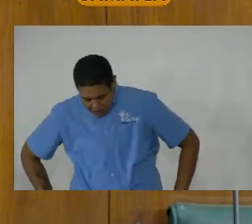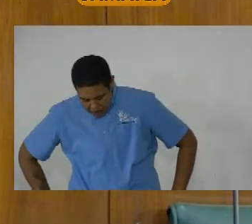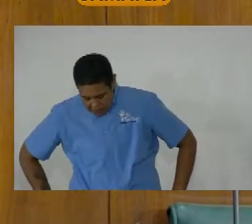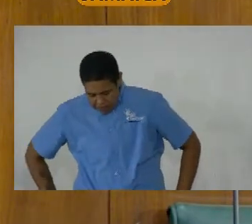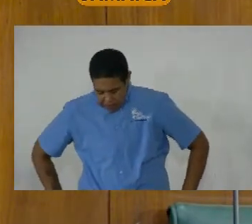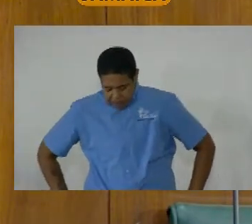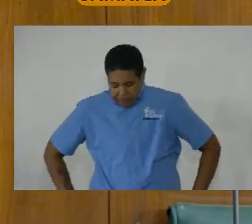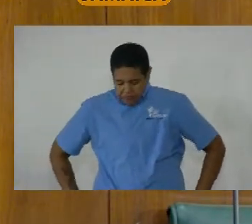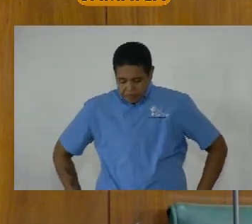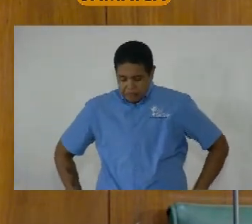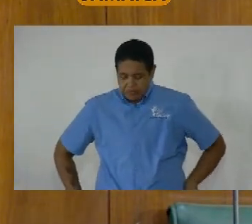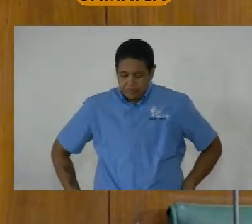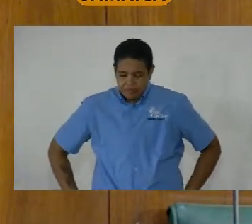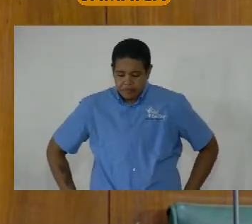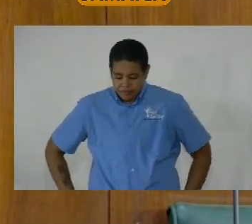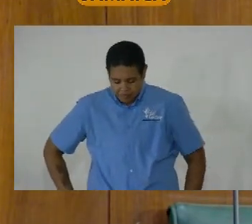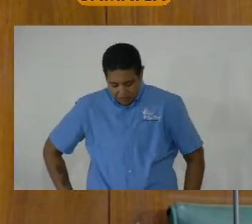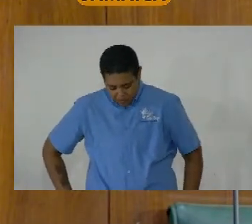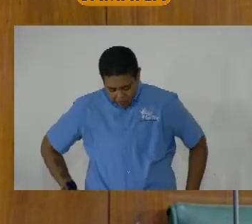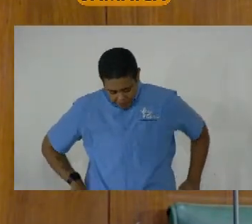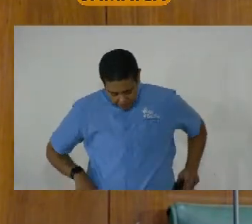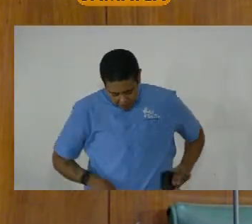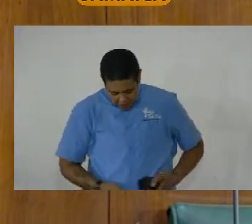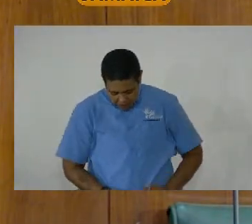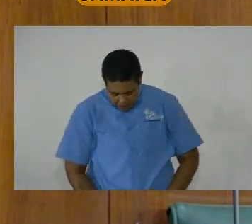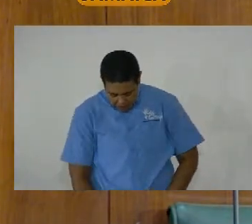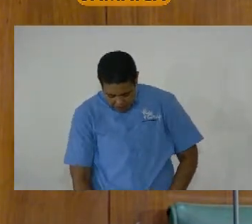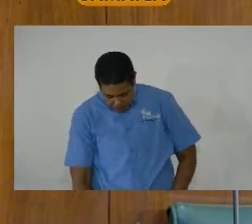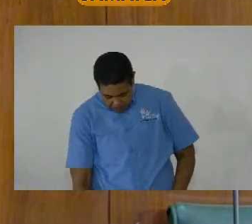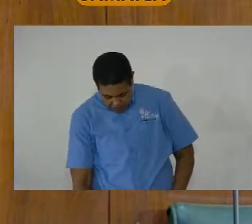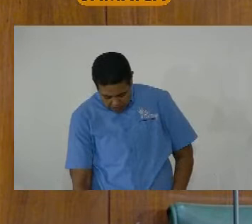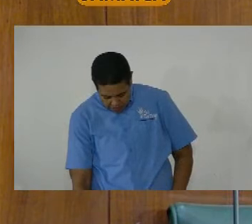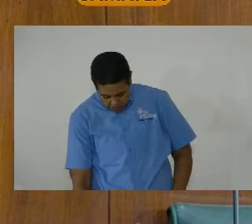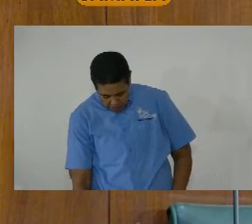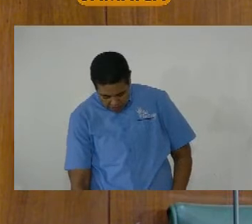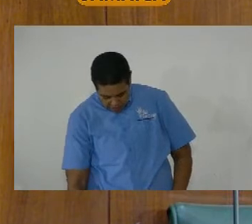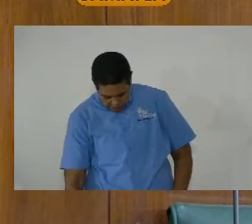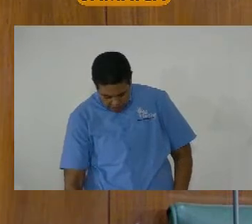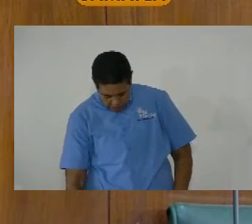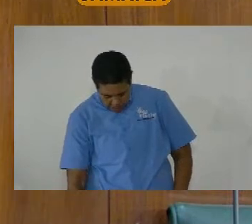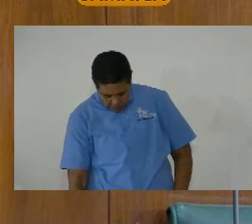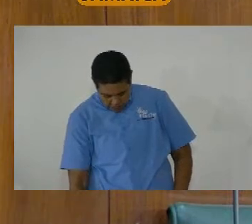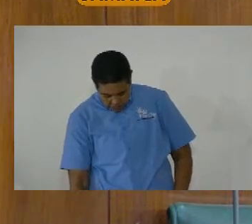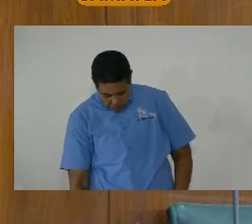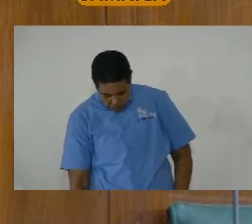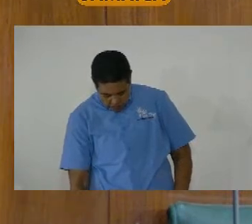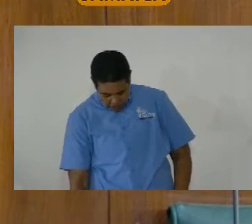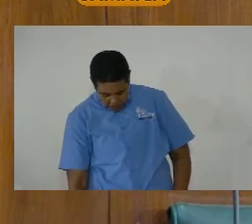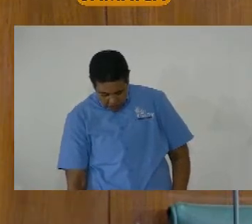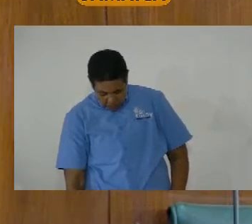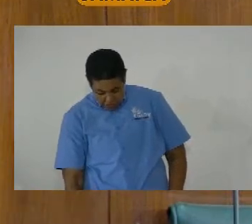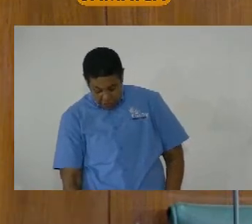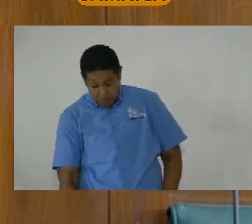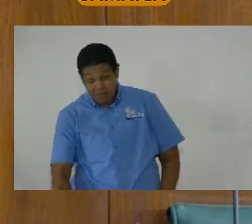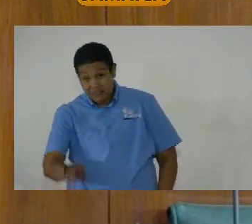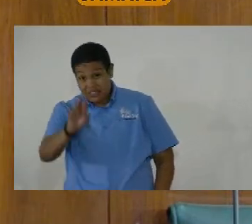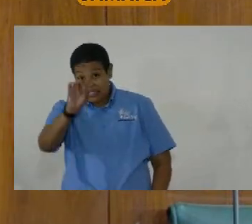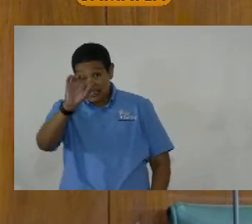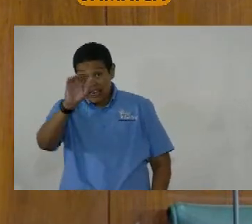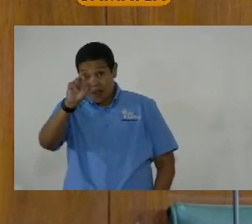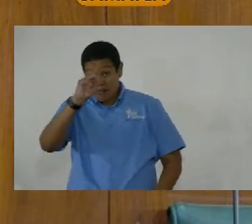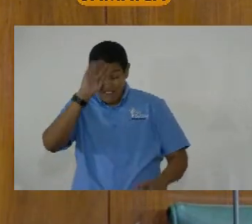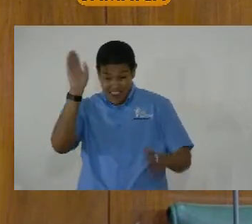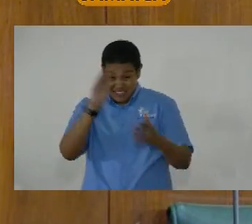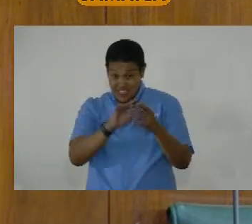decarbonization of the entire supply chain, Madam Speaker, requires more than a statement of intent by businesses and